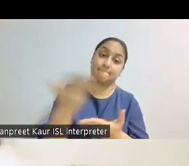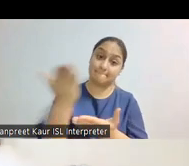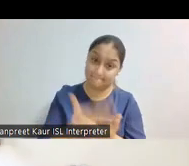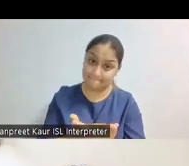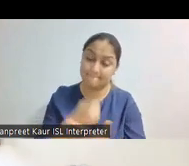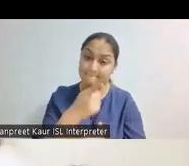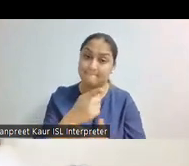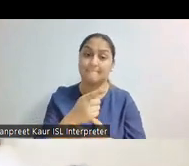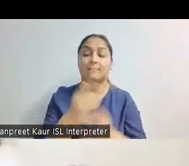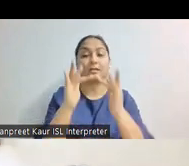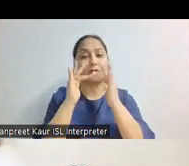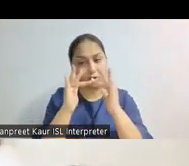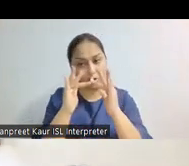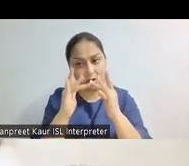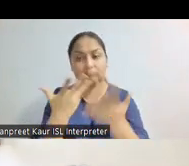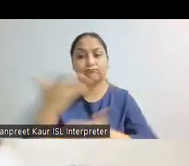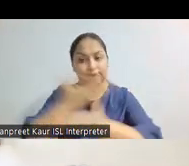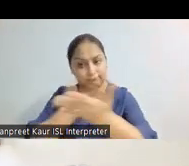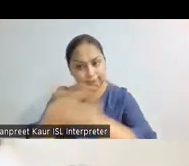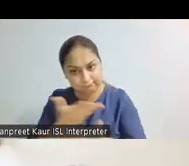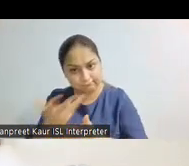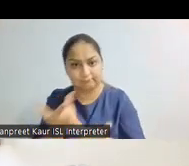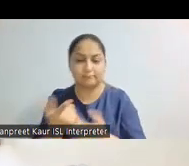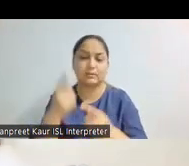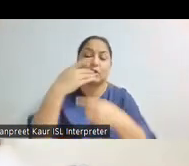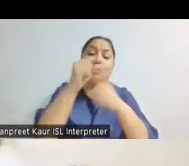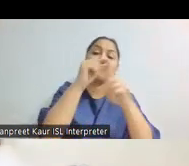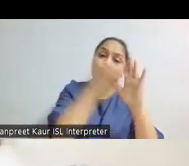Participate in online dialogues, discussions, policy